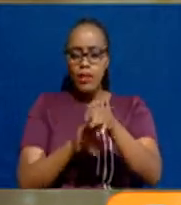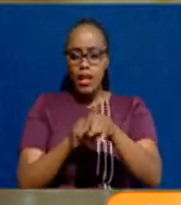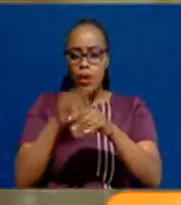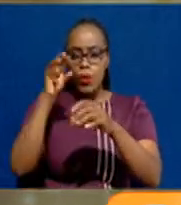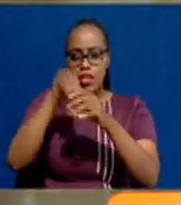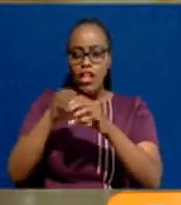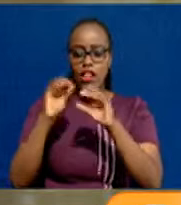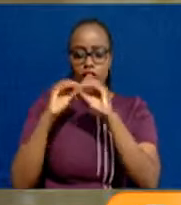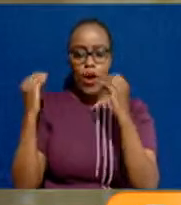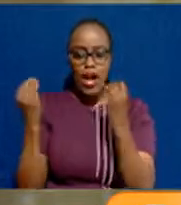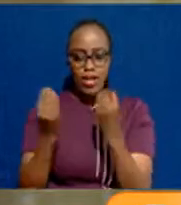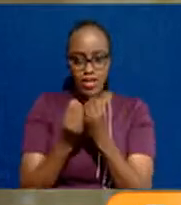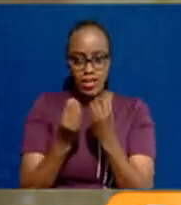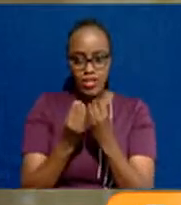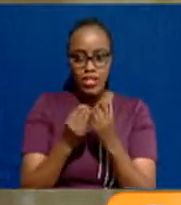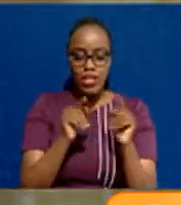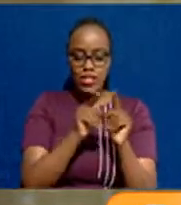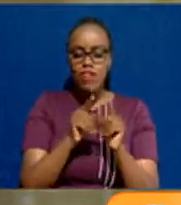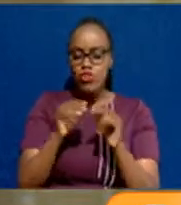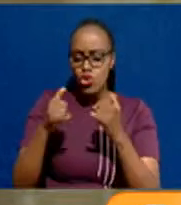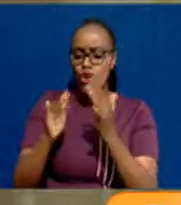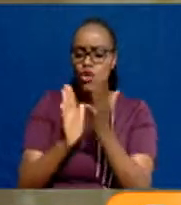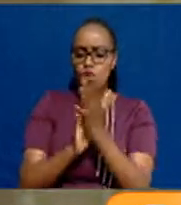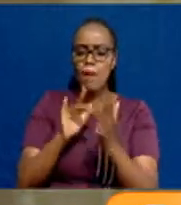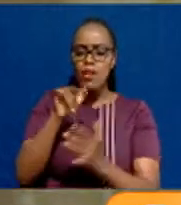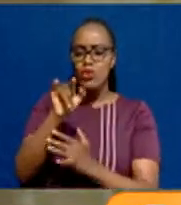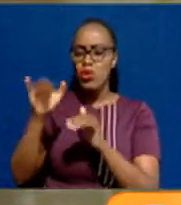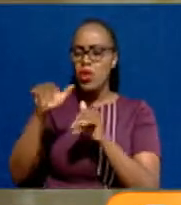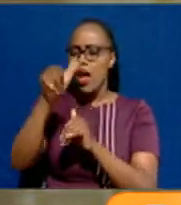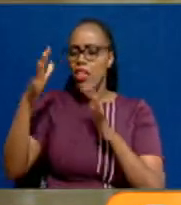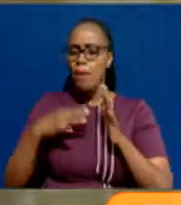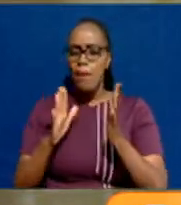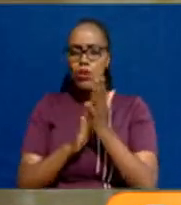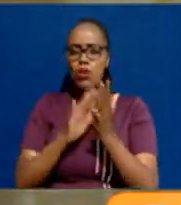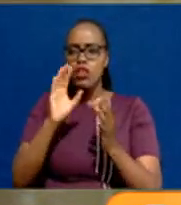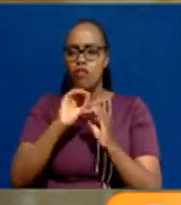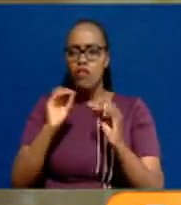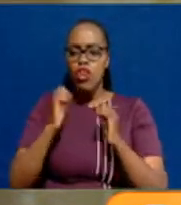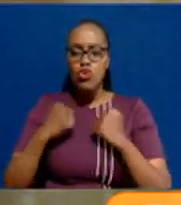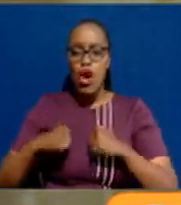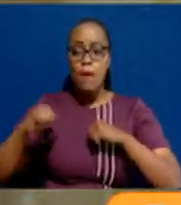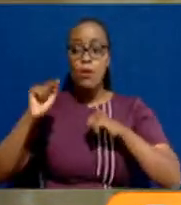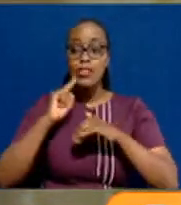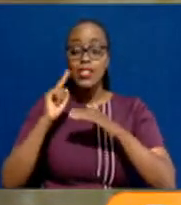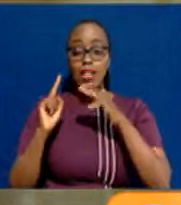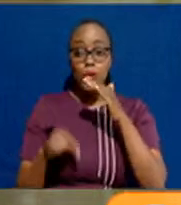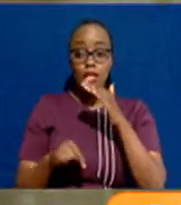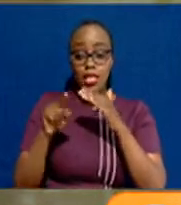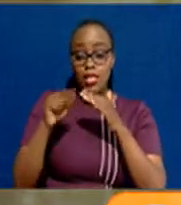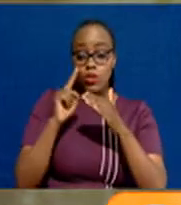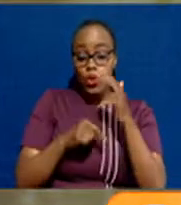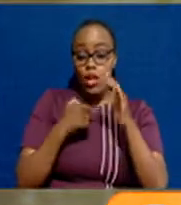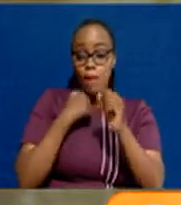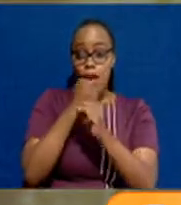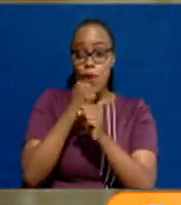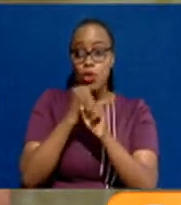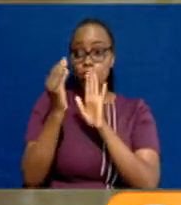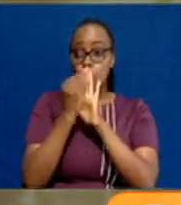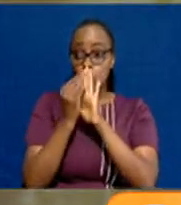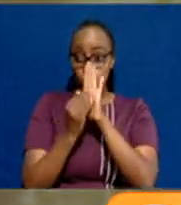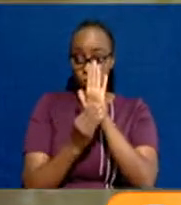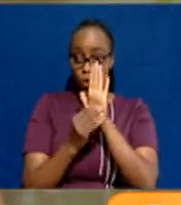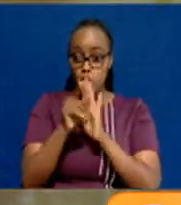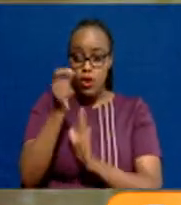the organization. Self-appraise yourself. Don't wait for appraisals. Get to your boss and say, this is what I want to put out. Did